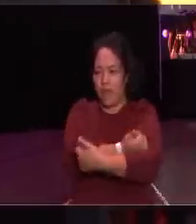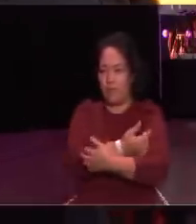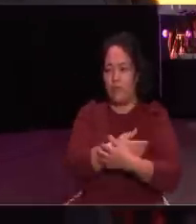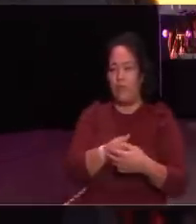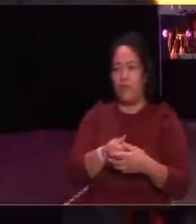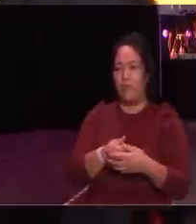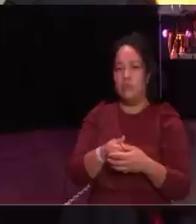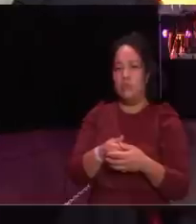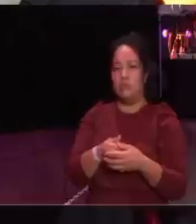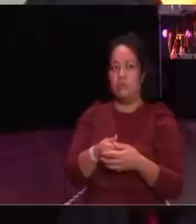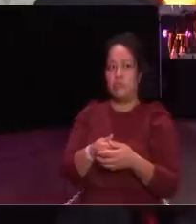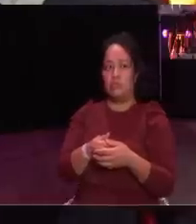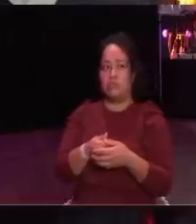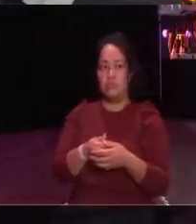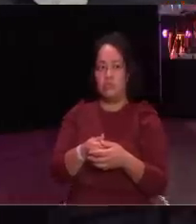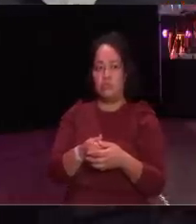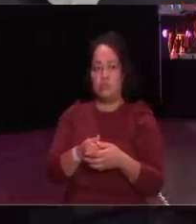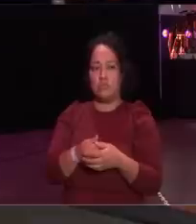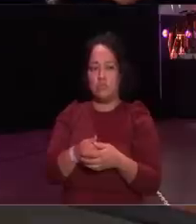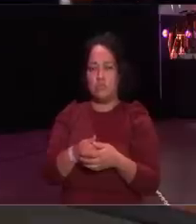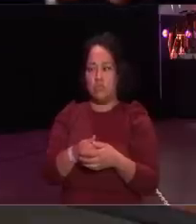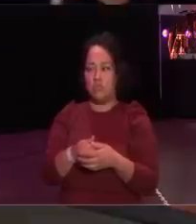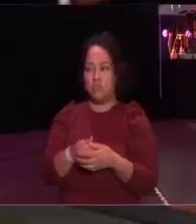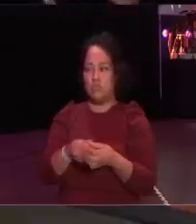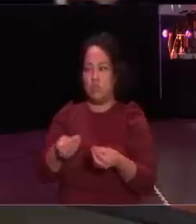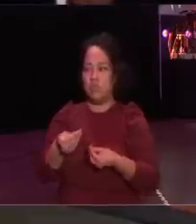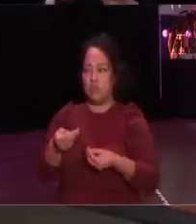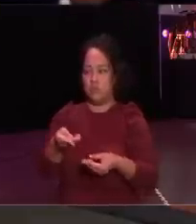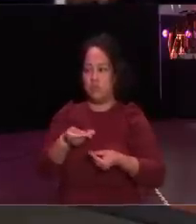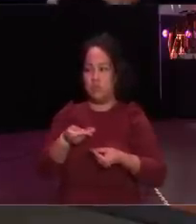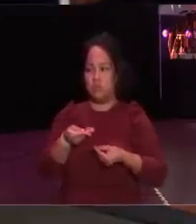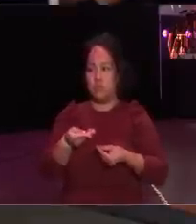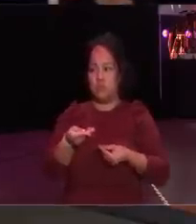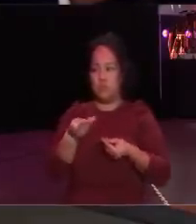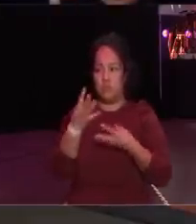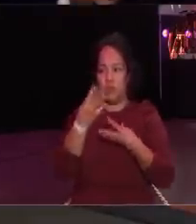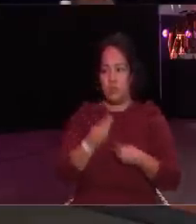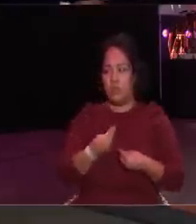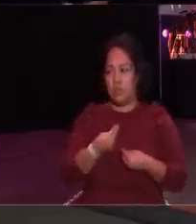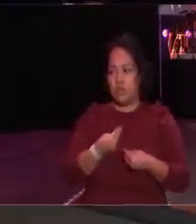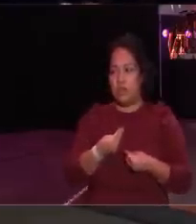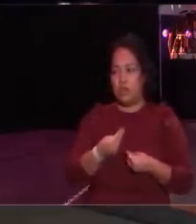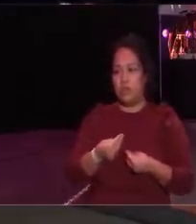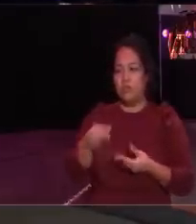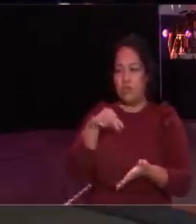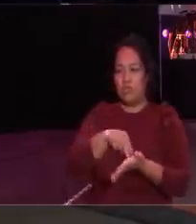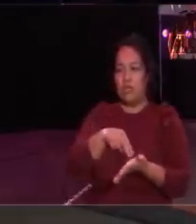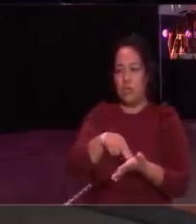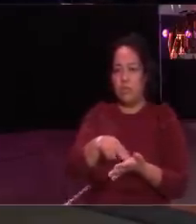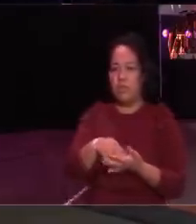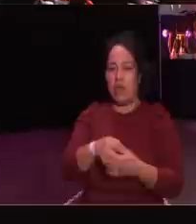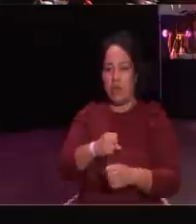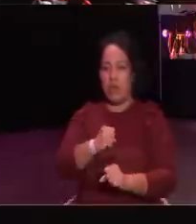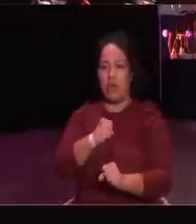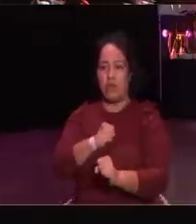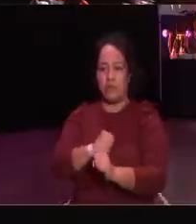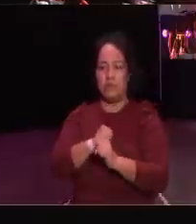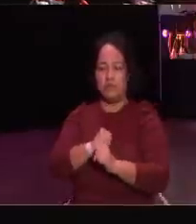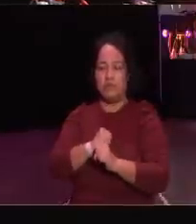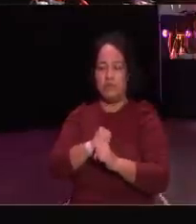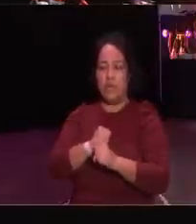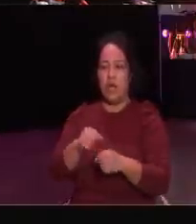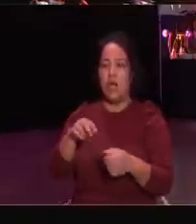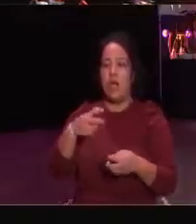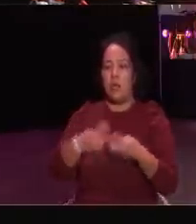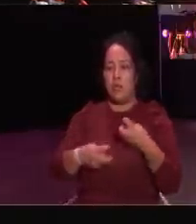y para hacerle frente a todas las a todos los problemas y crisis de la iglesia, to stand up against any problem and crisis that comes